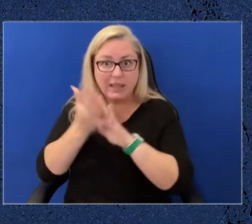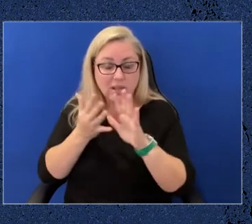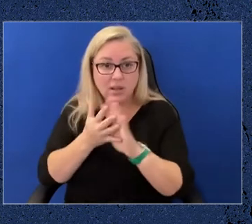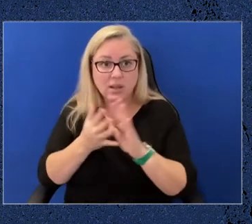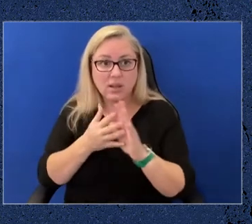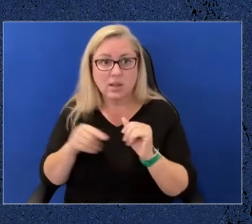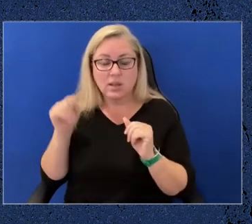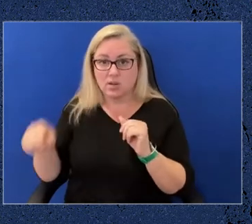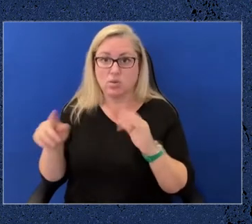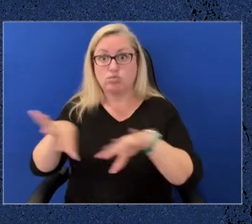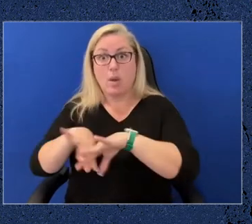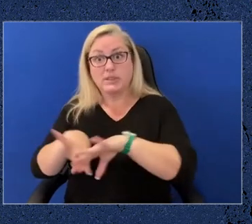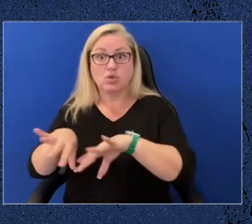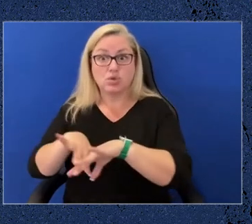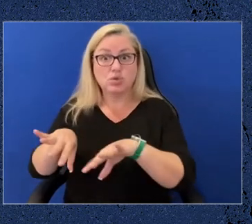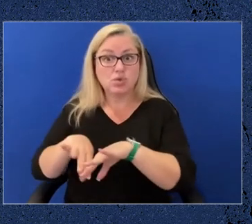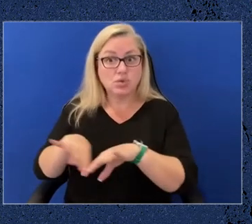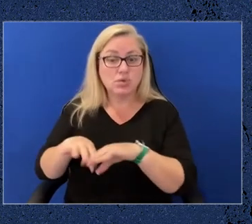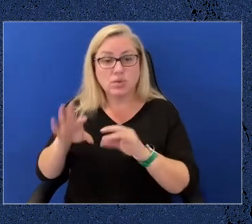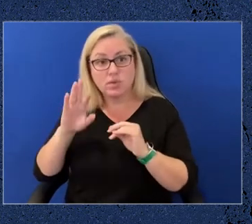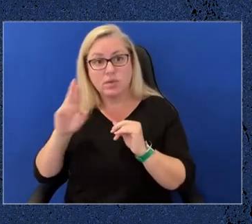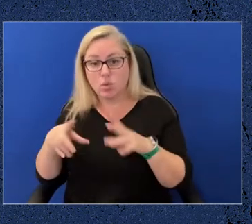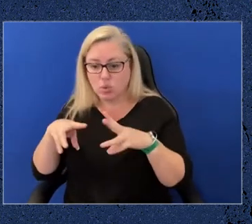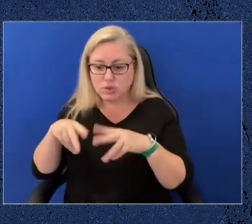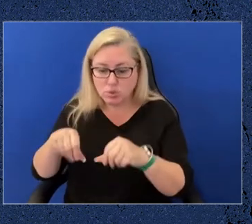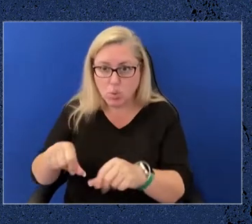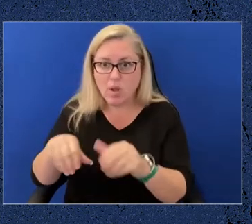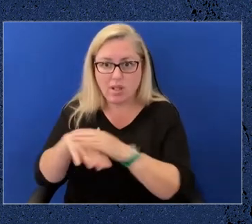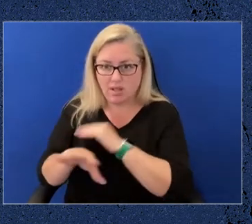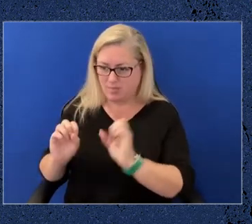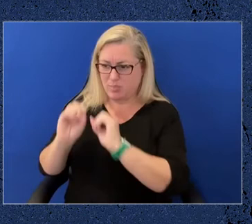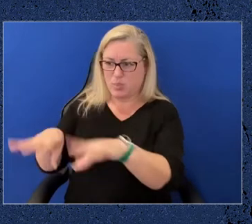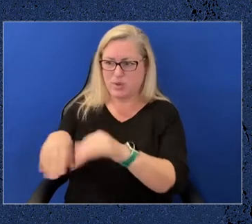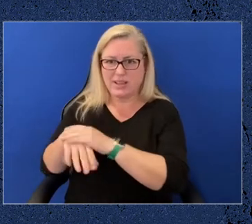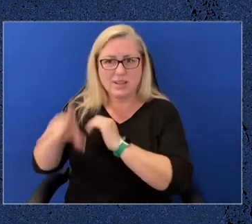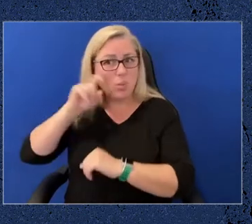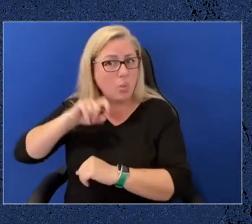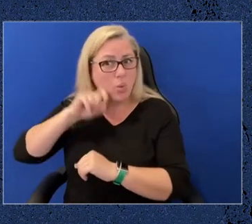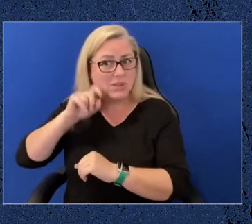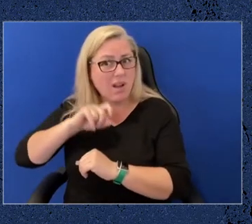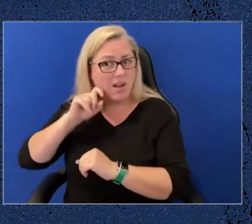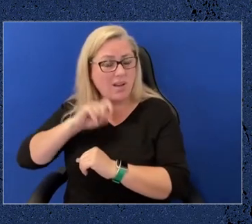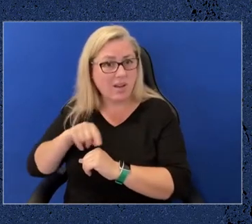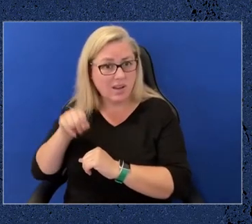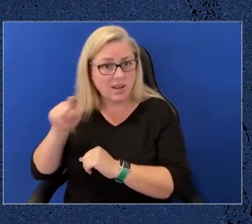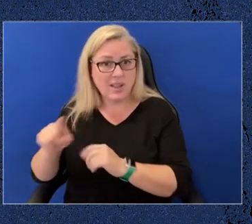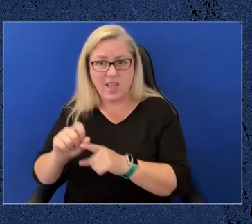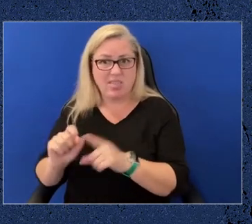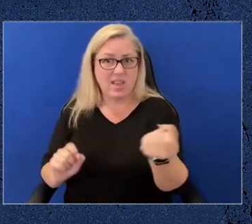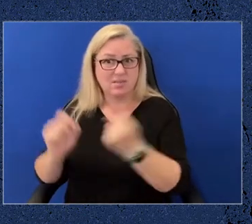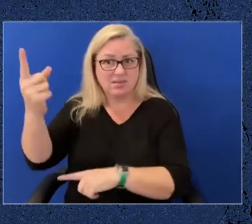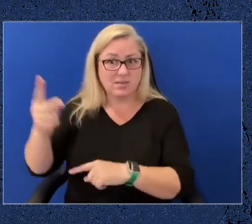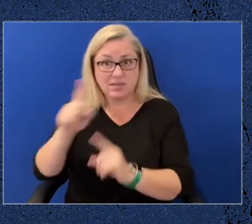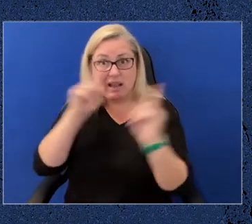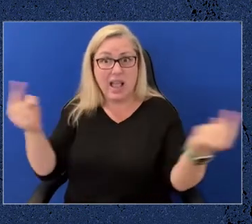land-based rubbish from the soil and the catchment into the water part of the catchment, and then dump it somewhere where we can't see